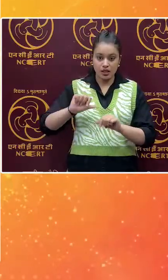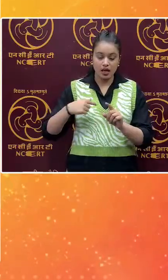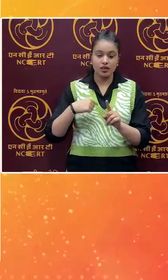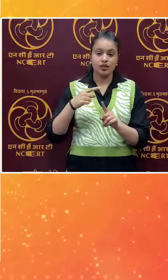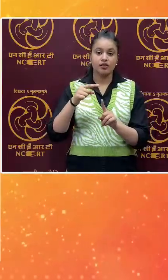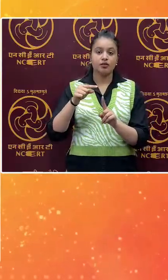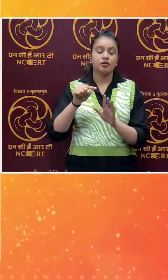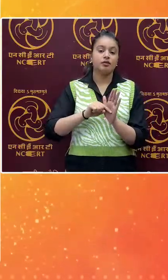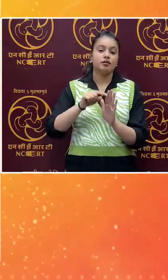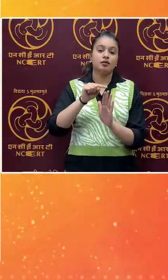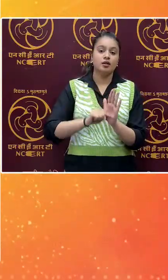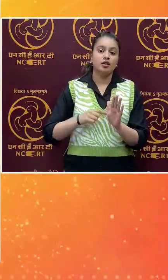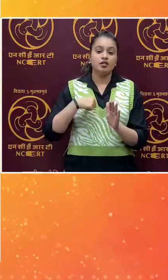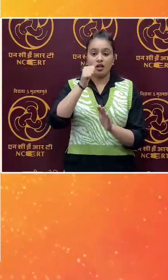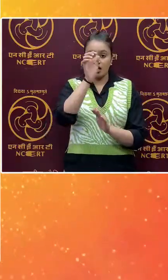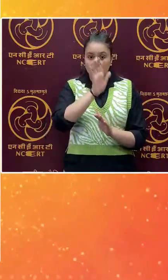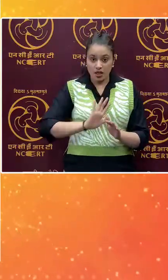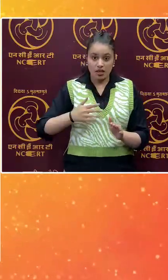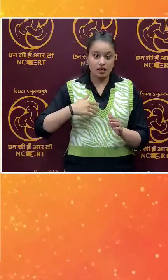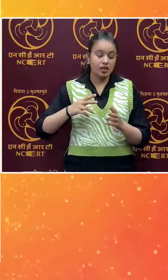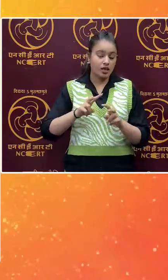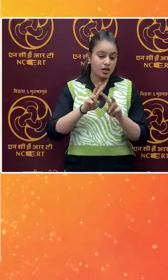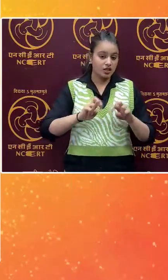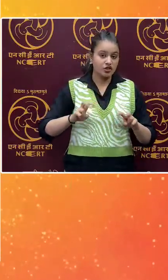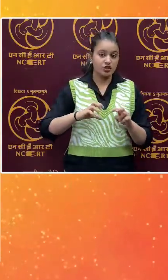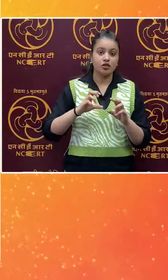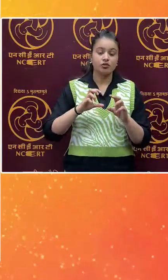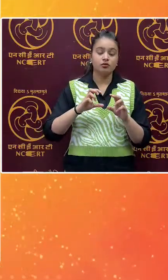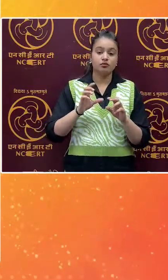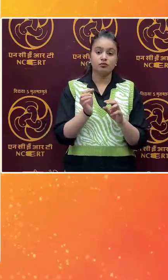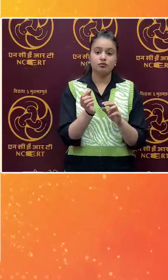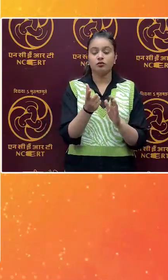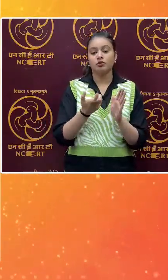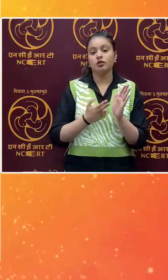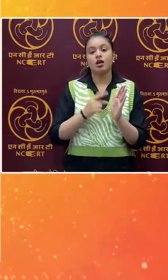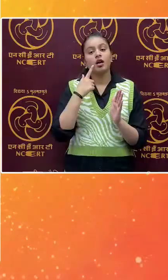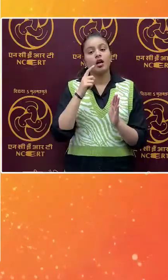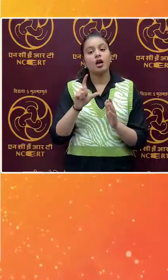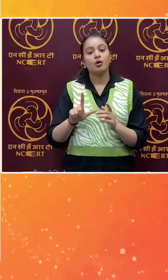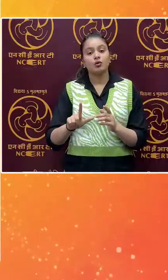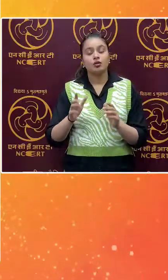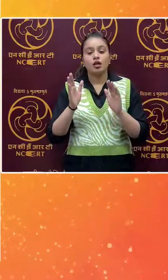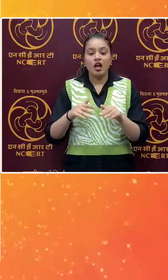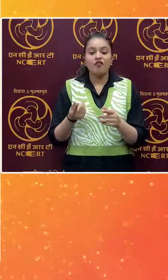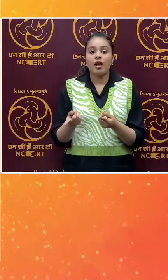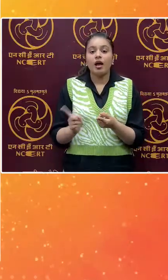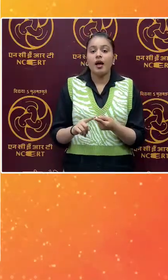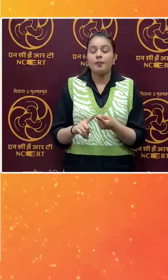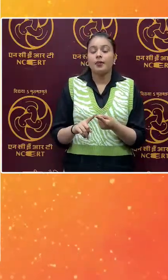should have a National Research Council. This National Research Council happens in the